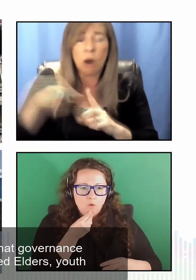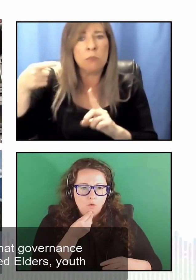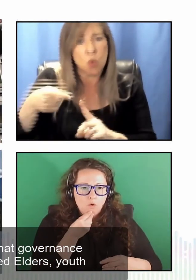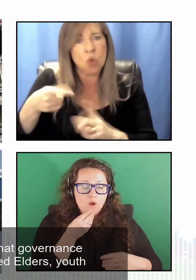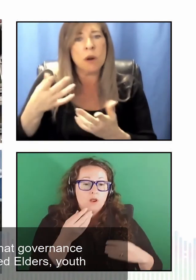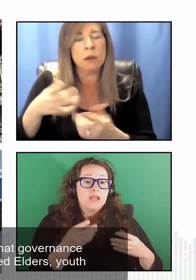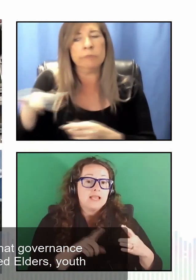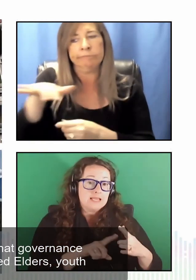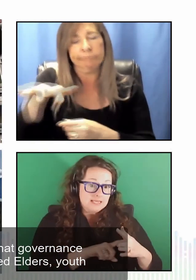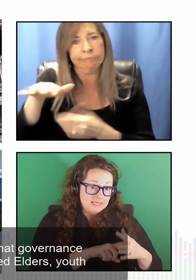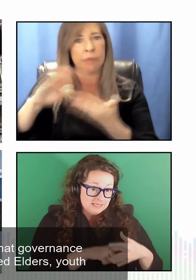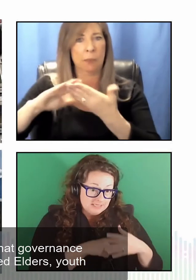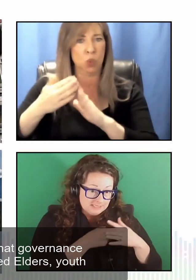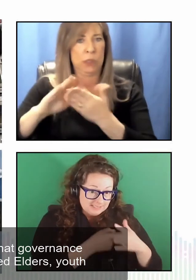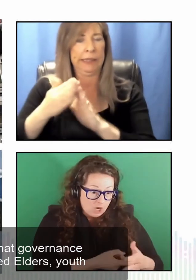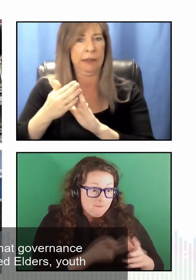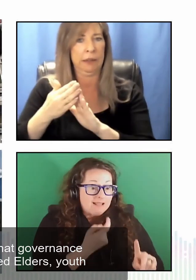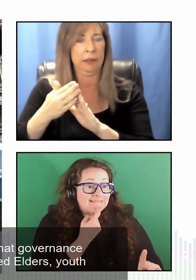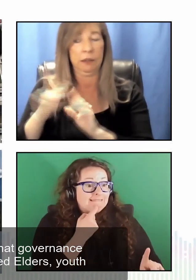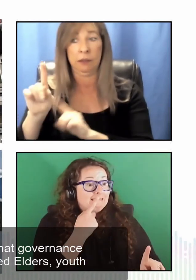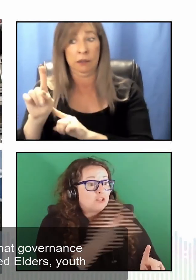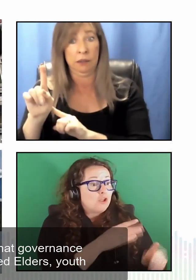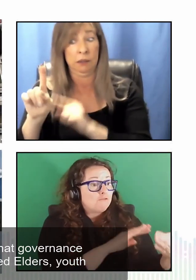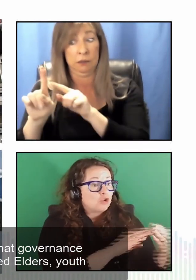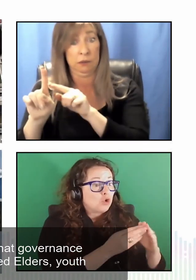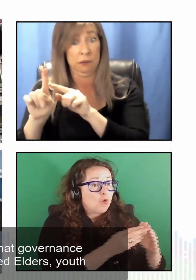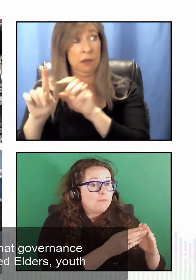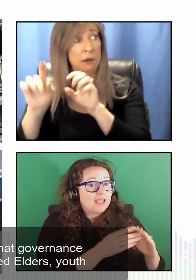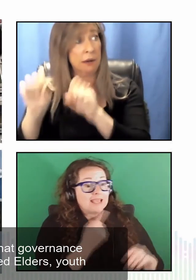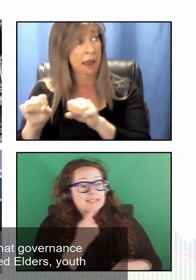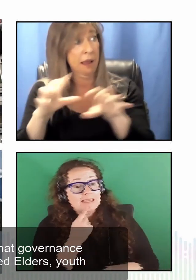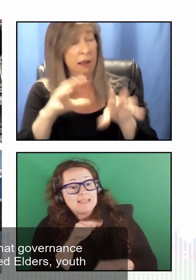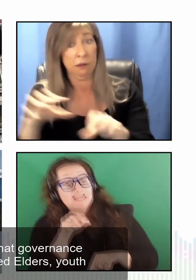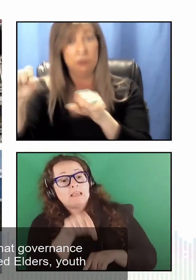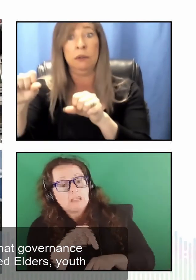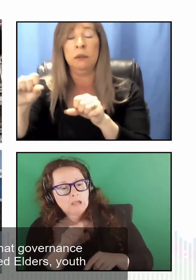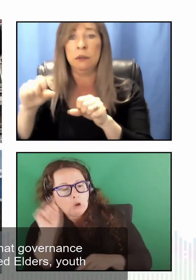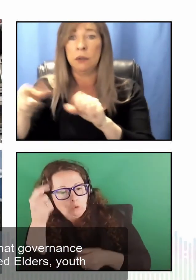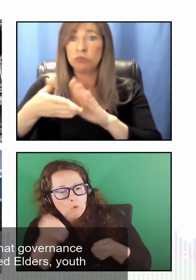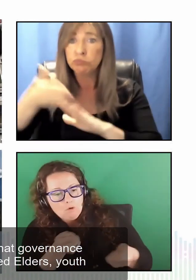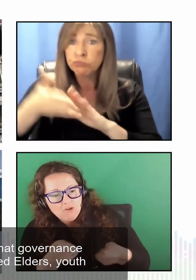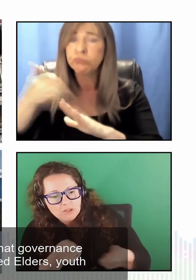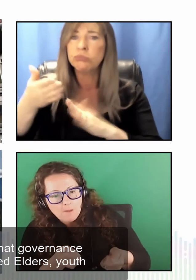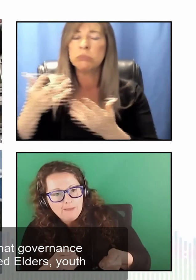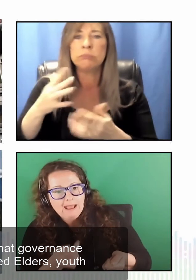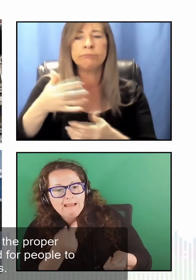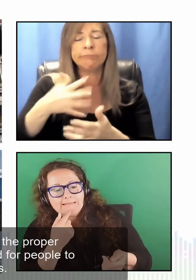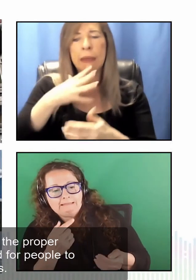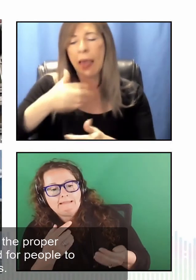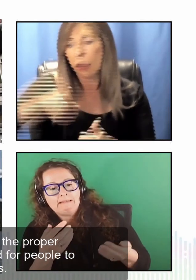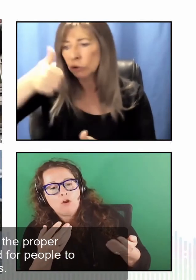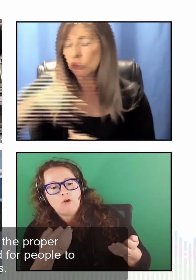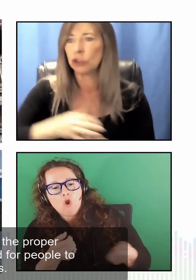from your community is in that governance structure of the steering committee. You need elders, youth. I worked